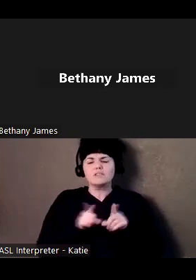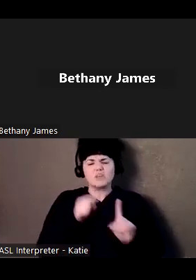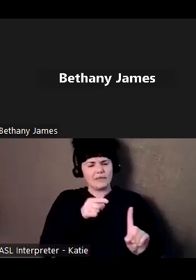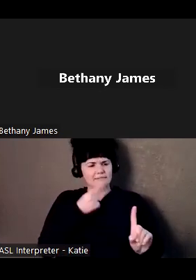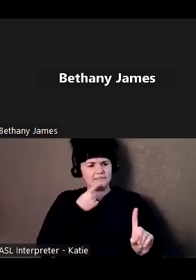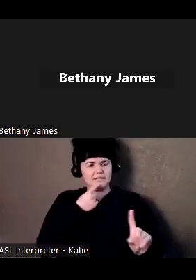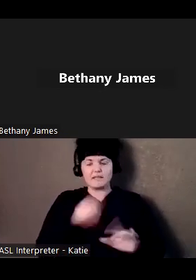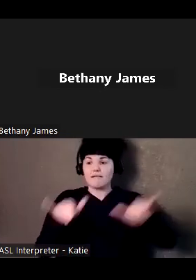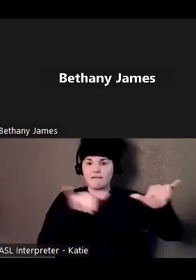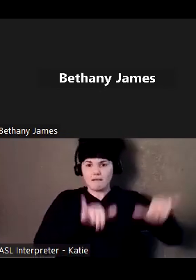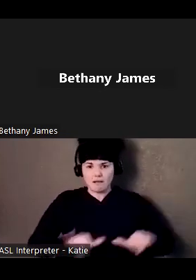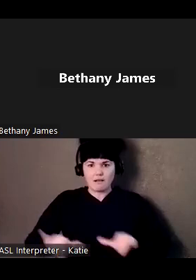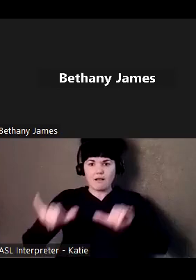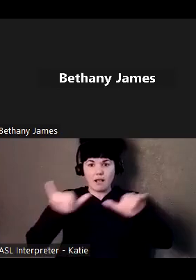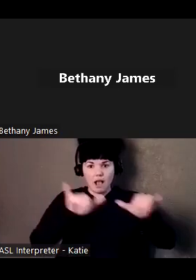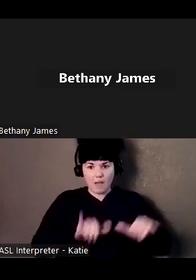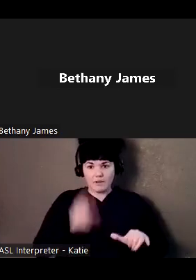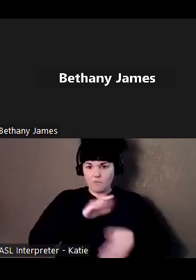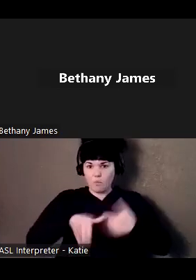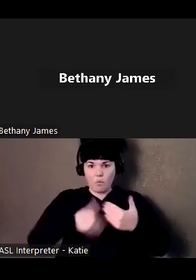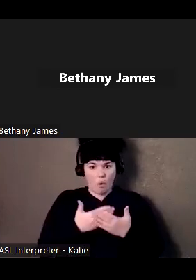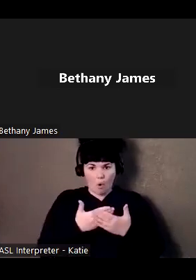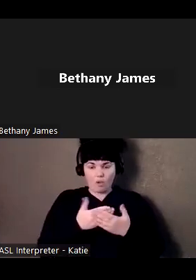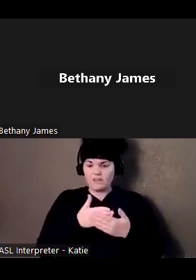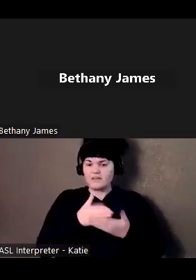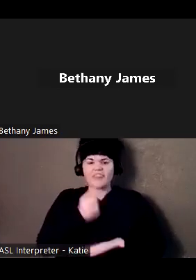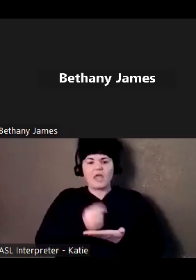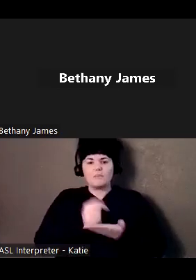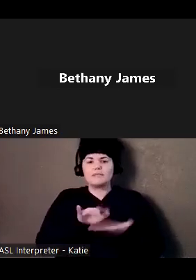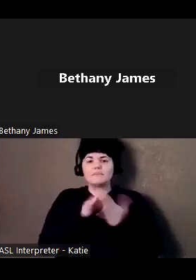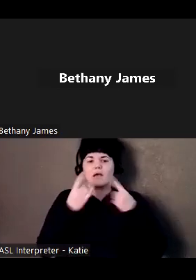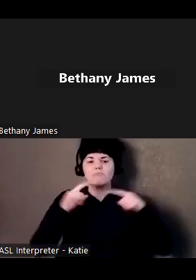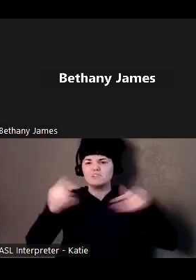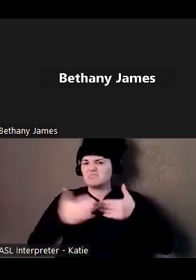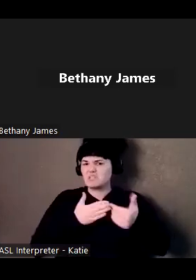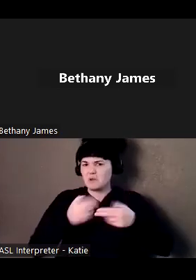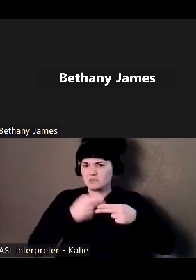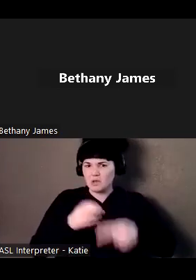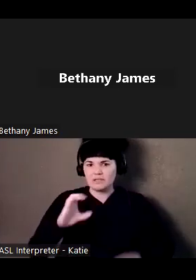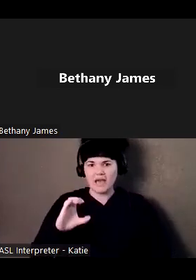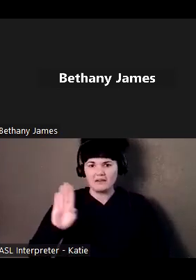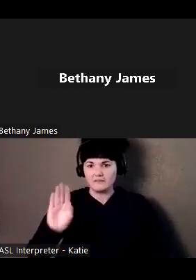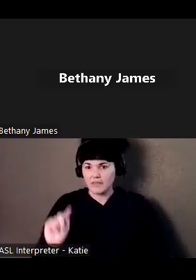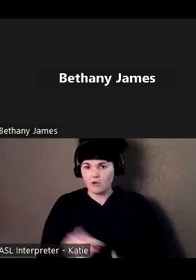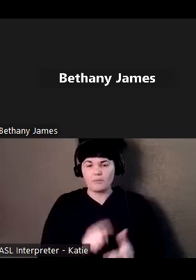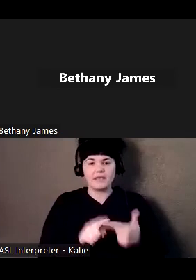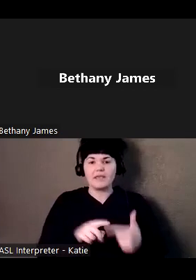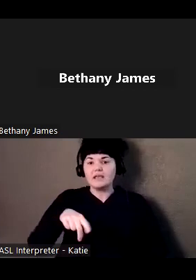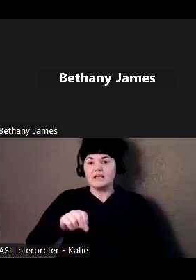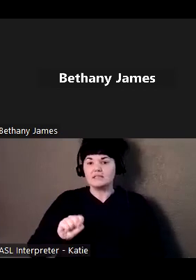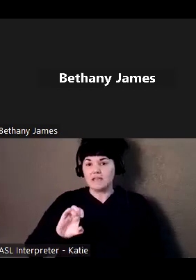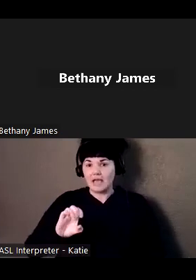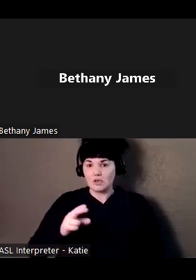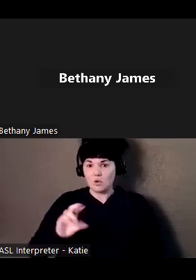effective therapies, no matter what we call the therapy, whether we call it cognitive therapy, psychoanalysis, or behavior